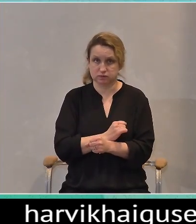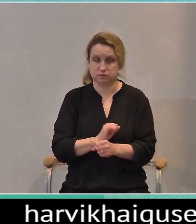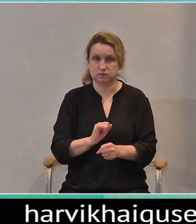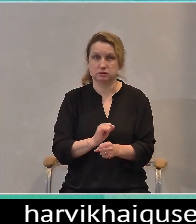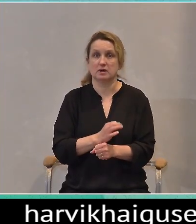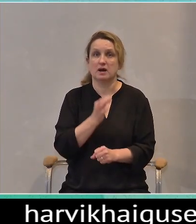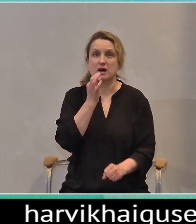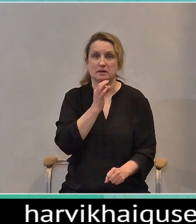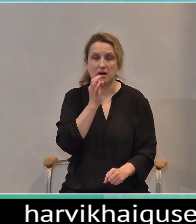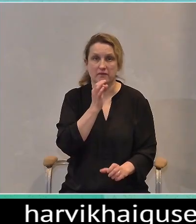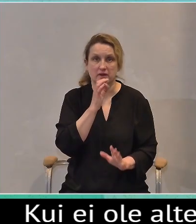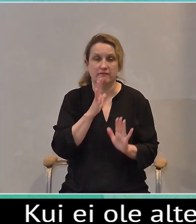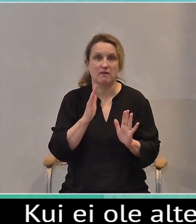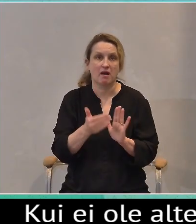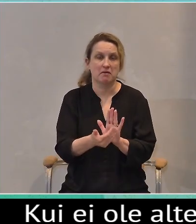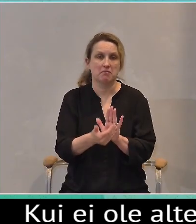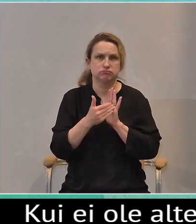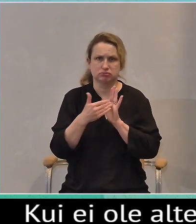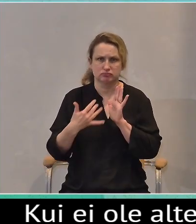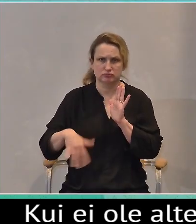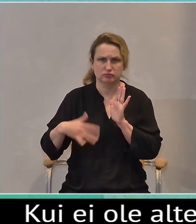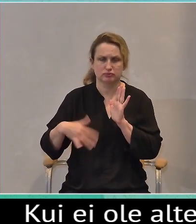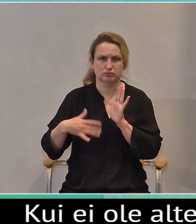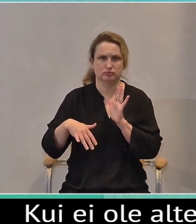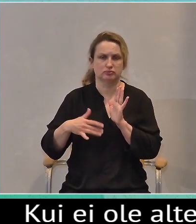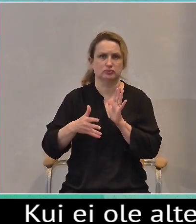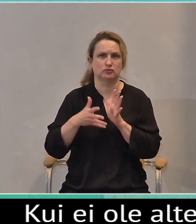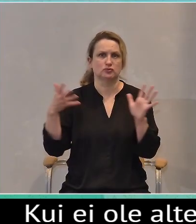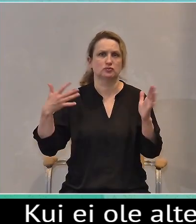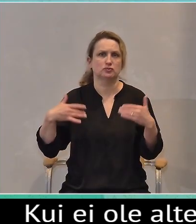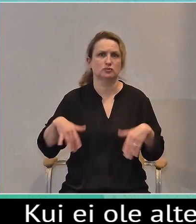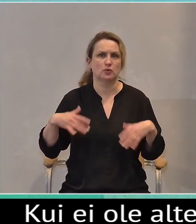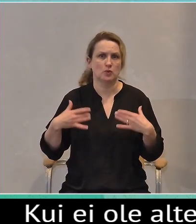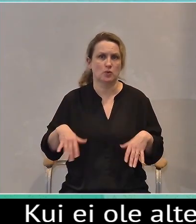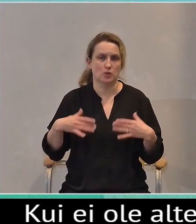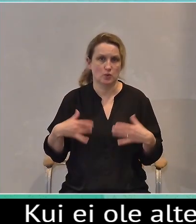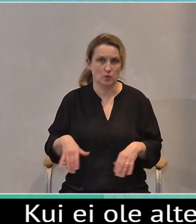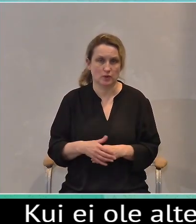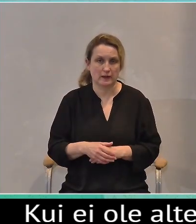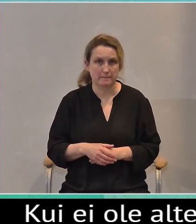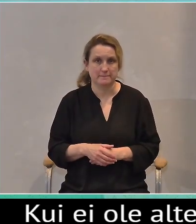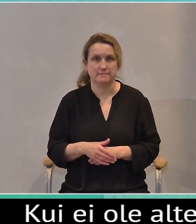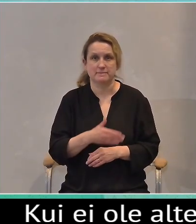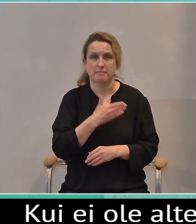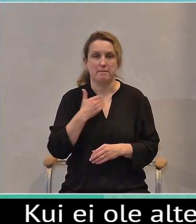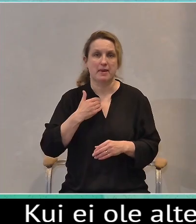cystic fibrosis in Estonia. However, the disease is debilitating,